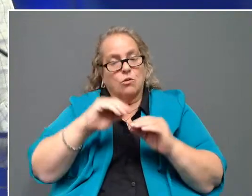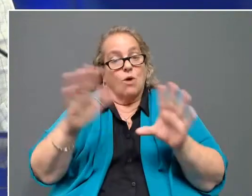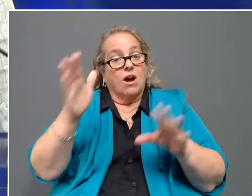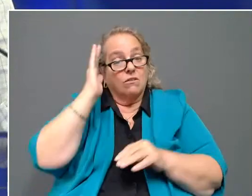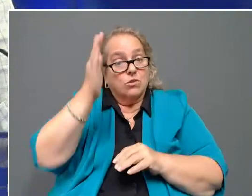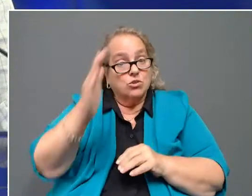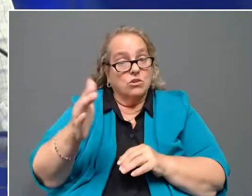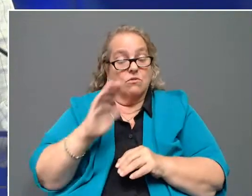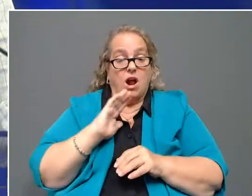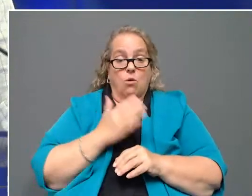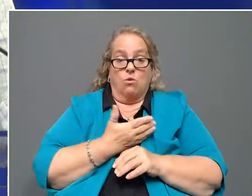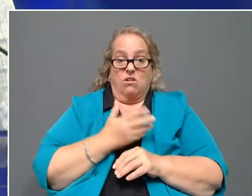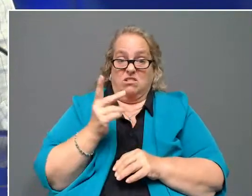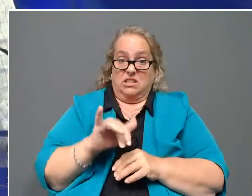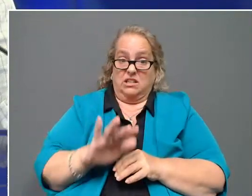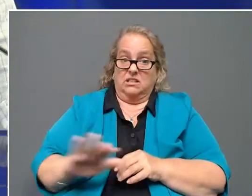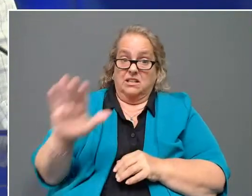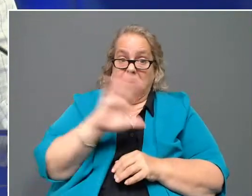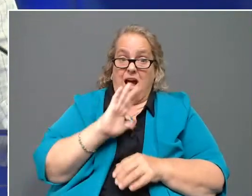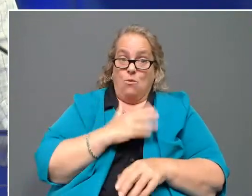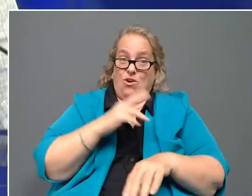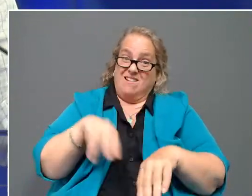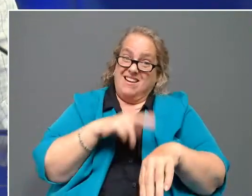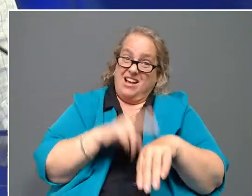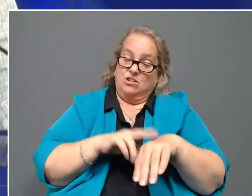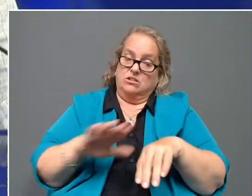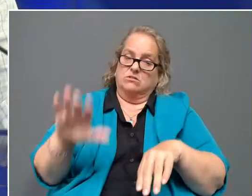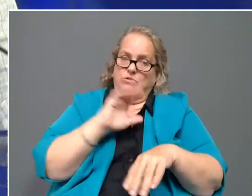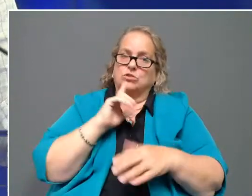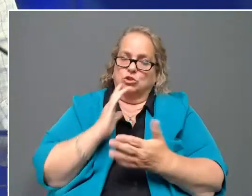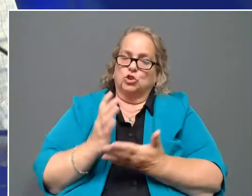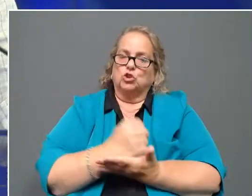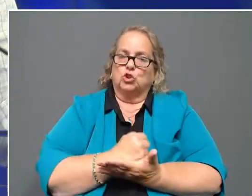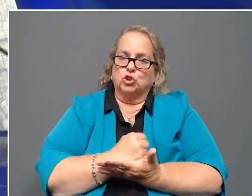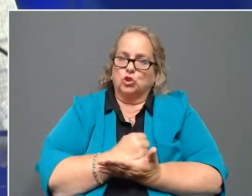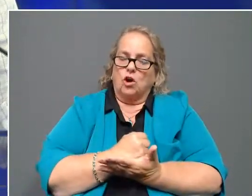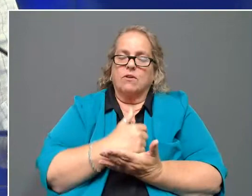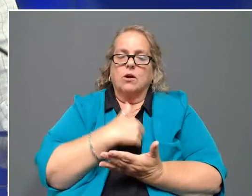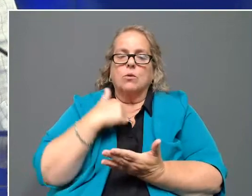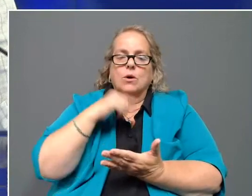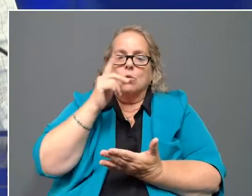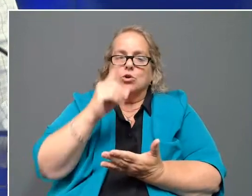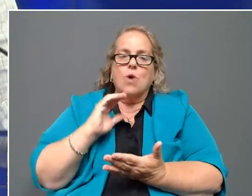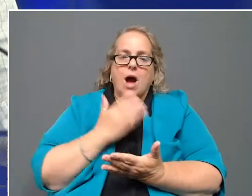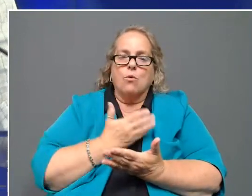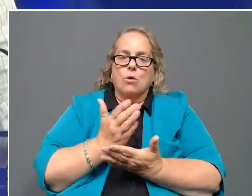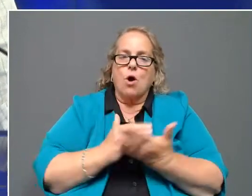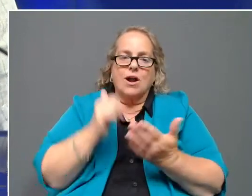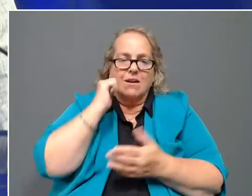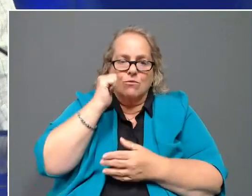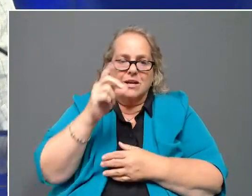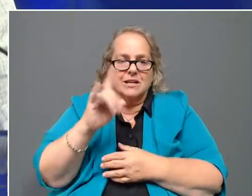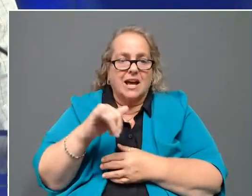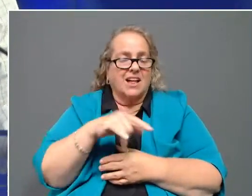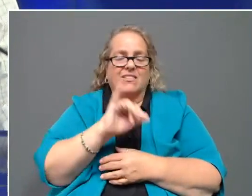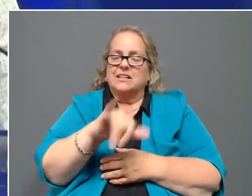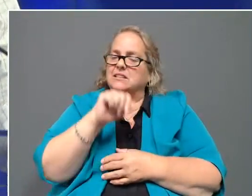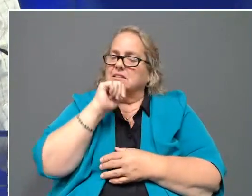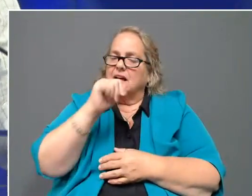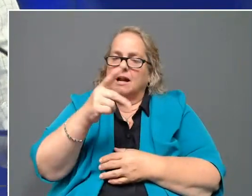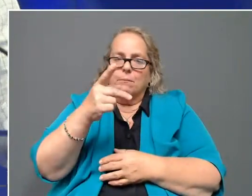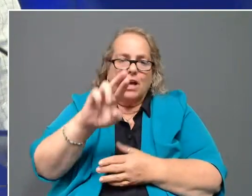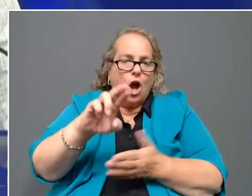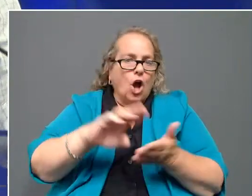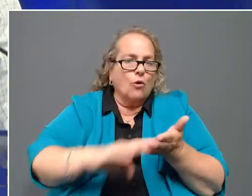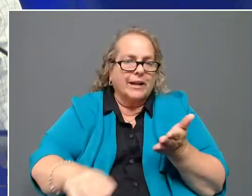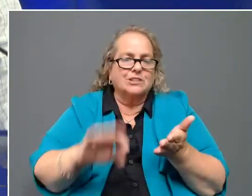nation truly deserves. And we're going to do our part every day. This is not a press release or some empty sentences that you might